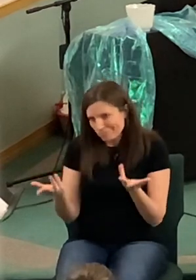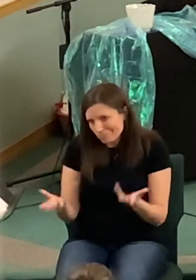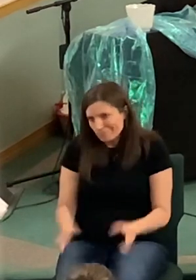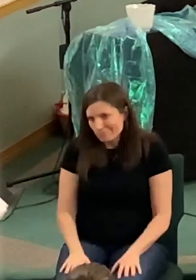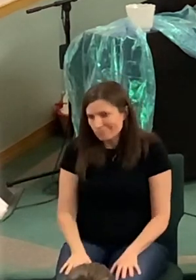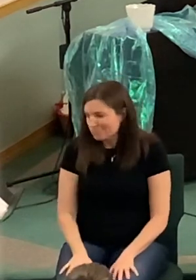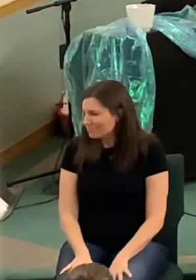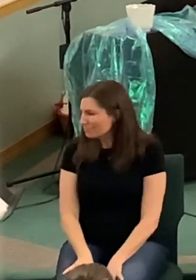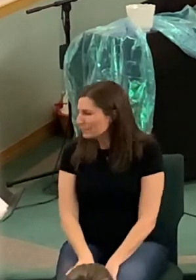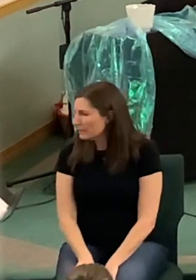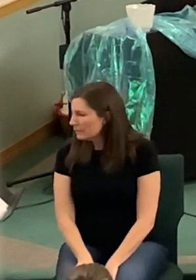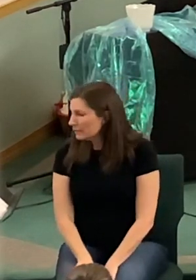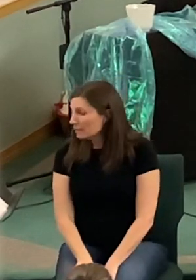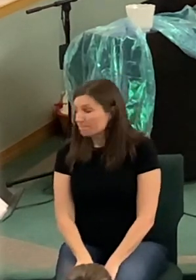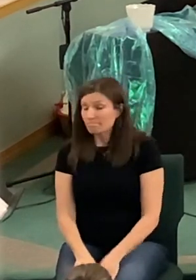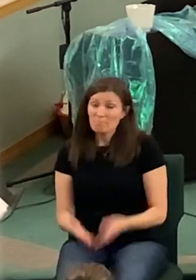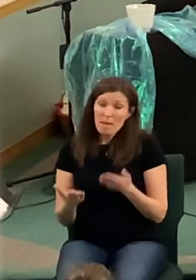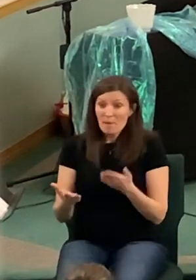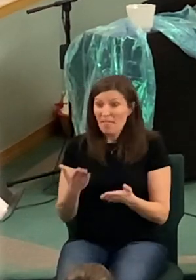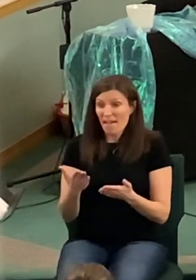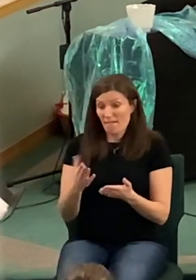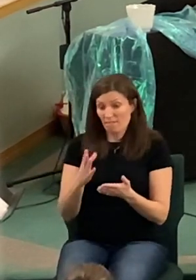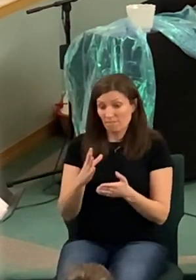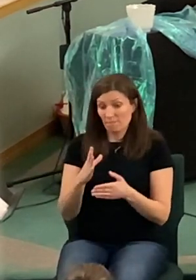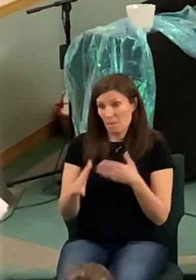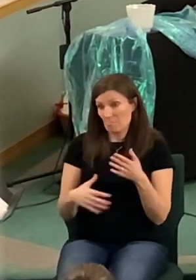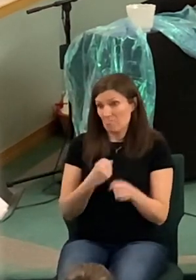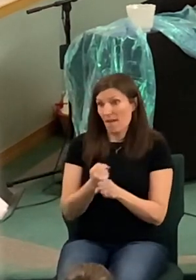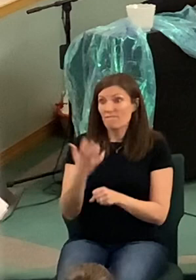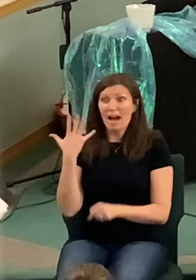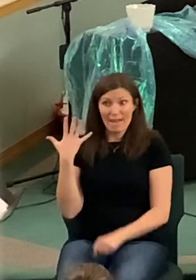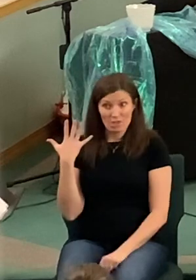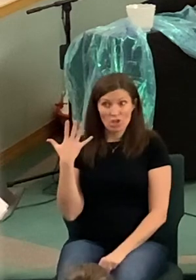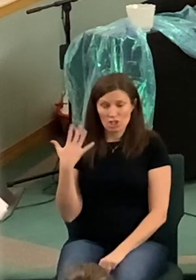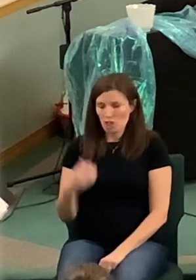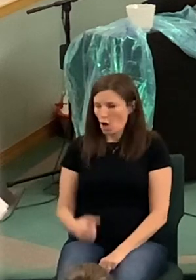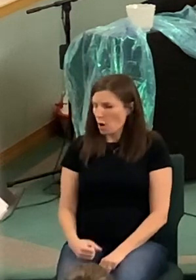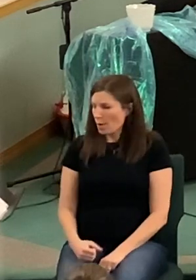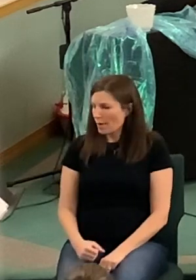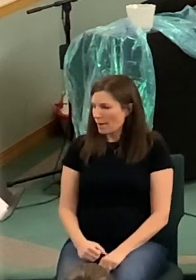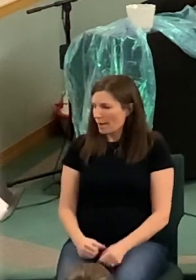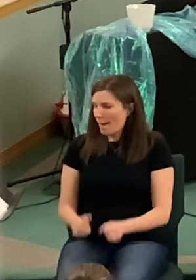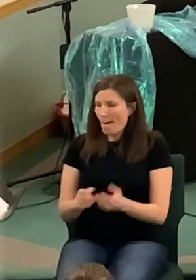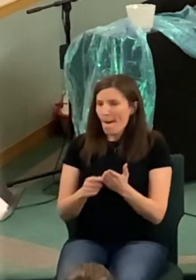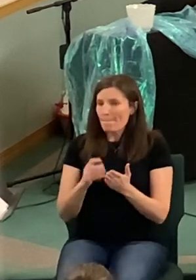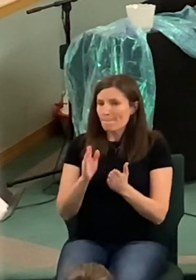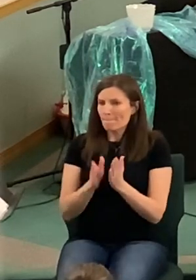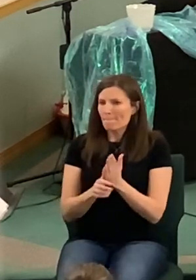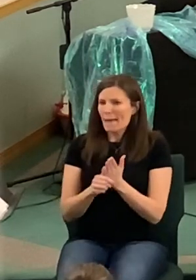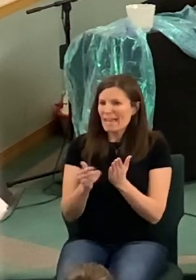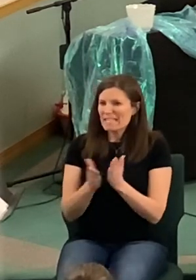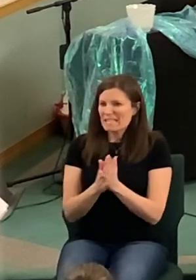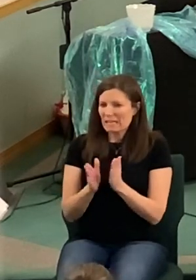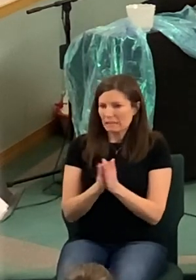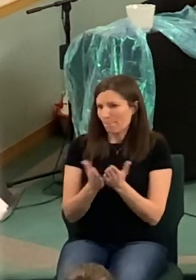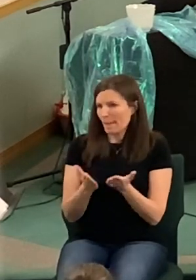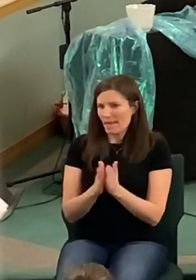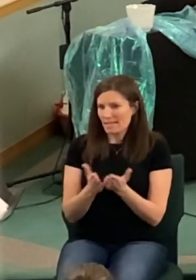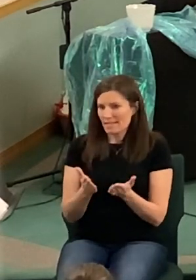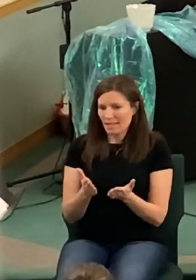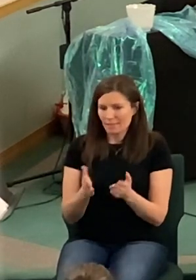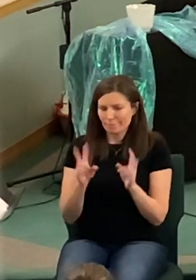About 5 years ago, Entrepreneur Magazine put out an article titled Five Kinds of Lazy